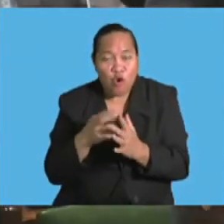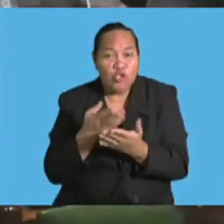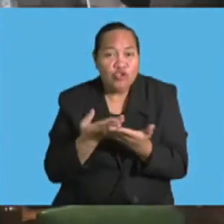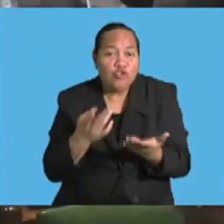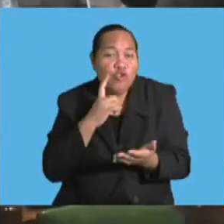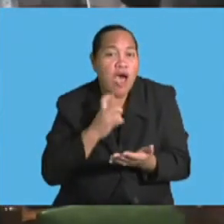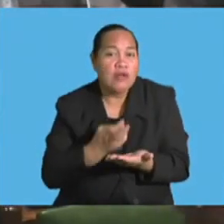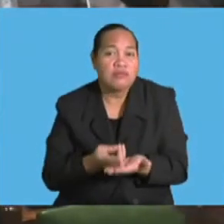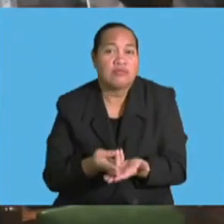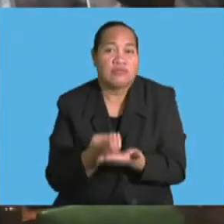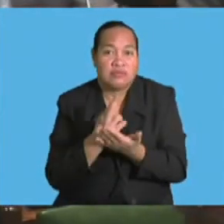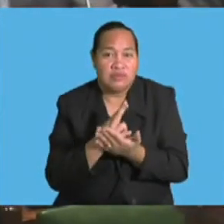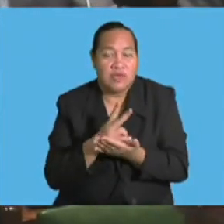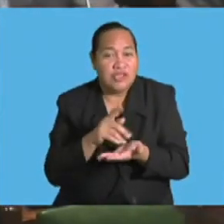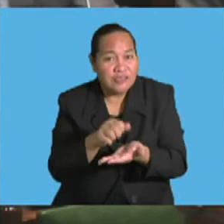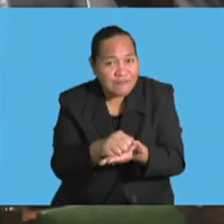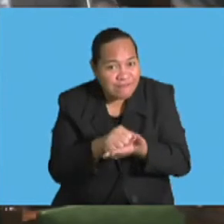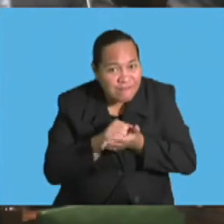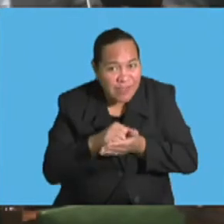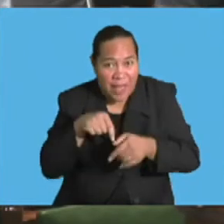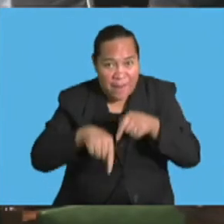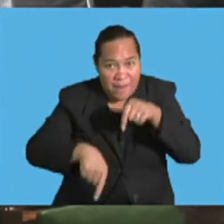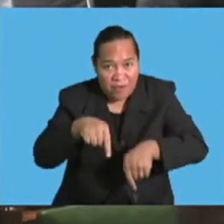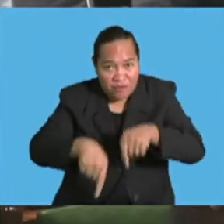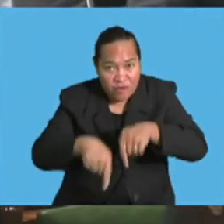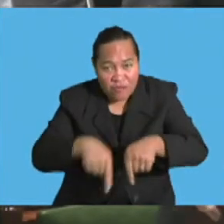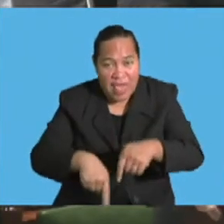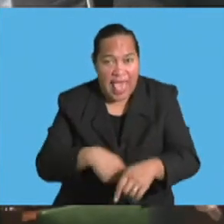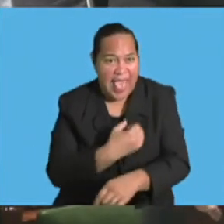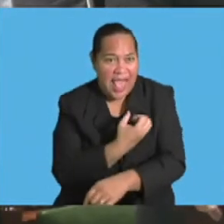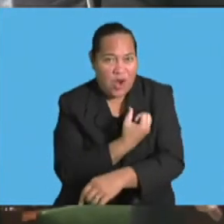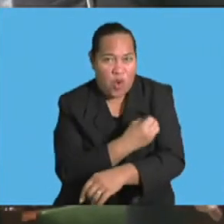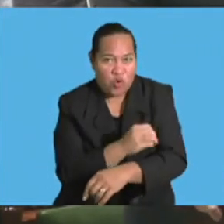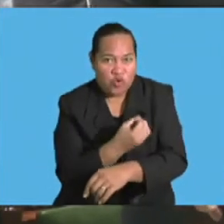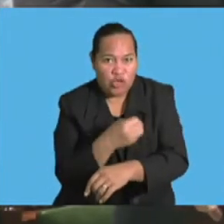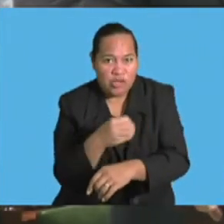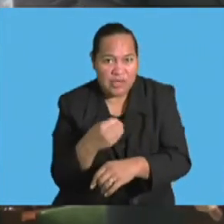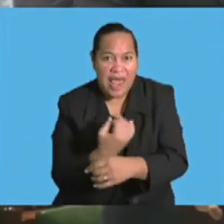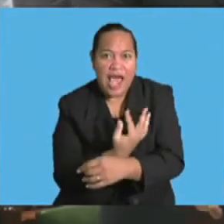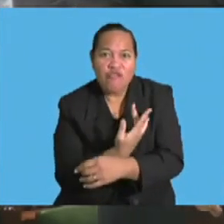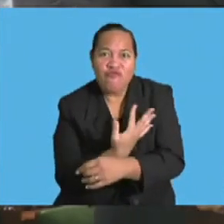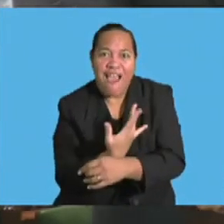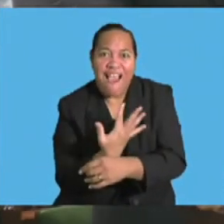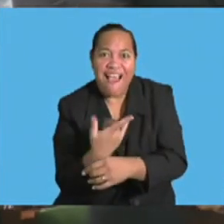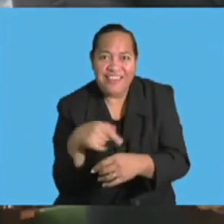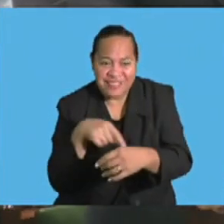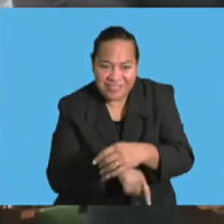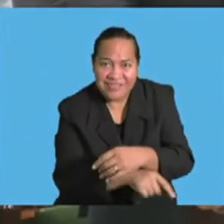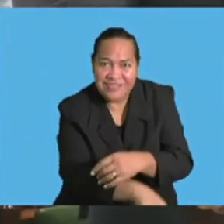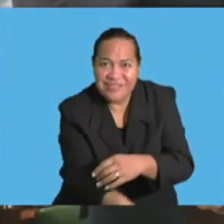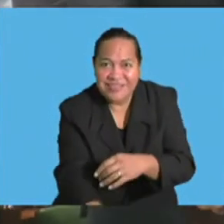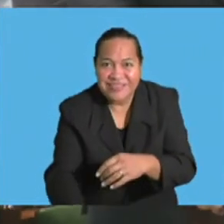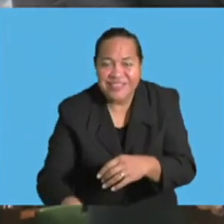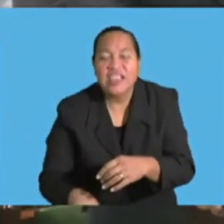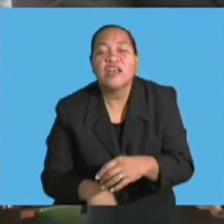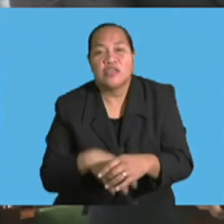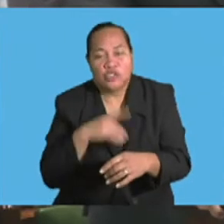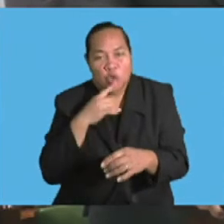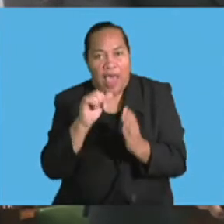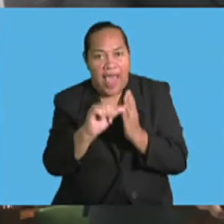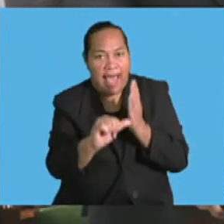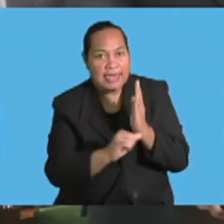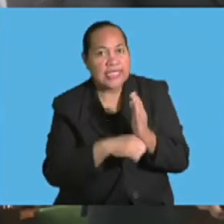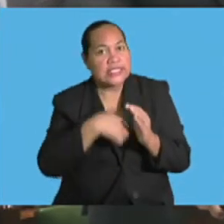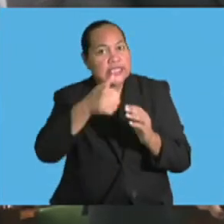rehabilitation and preservation of mangroves and seagrasses in Fiji and other Pacific countries. as a pilot project under Article 6 of the